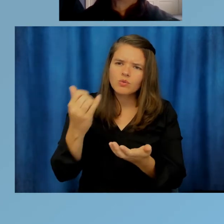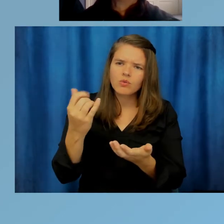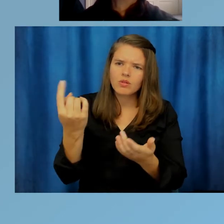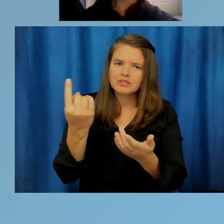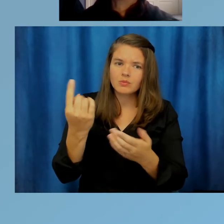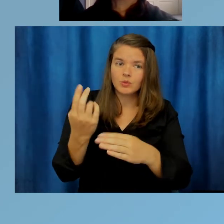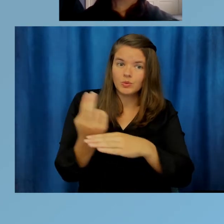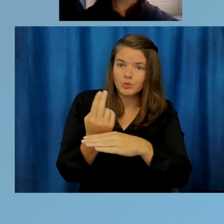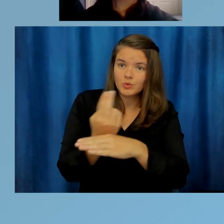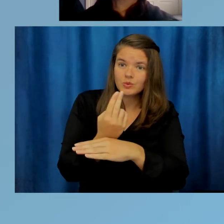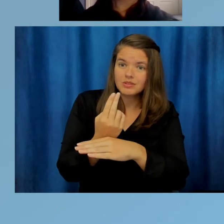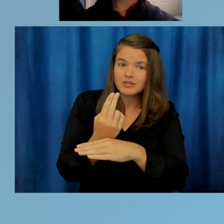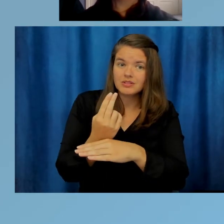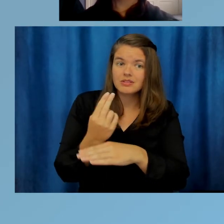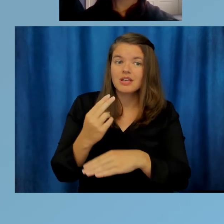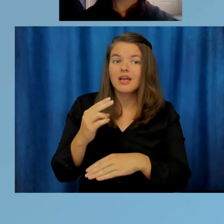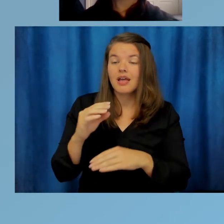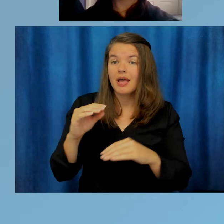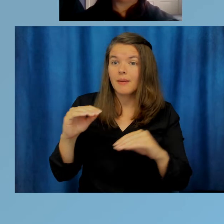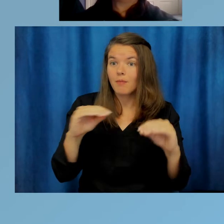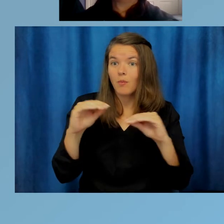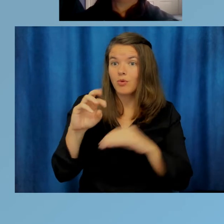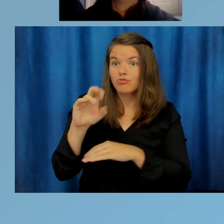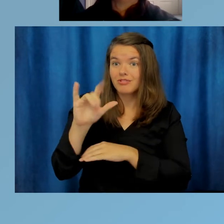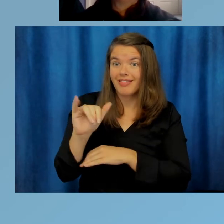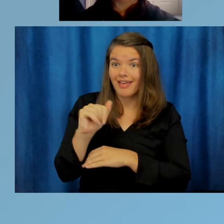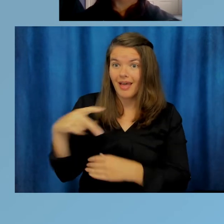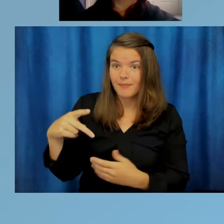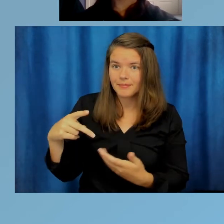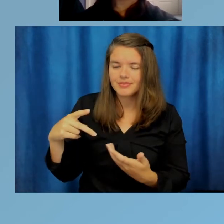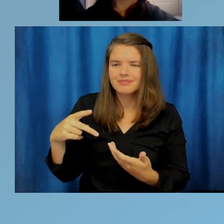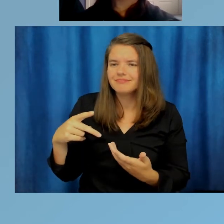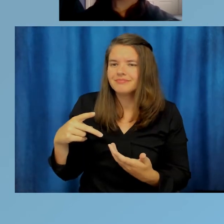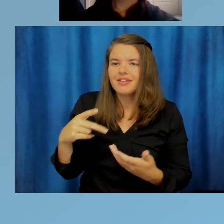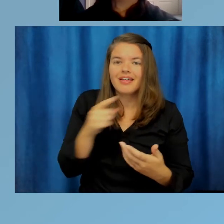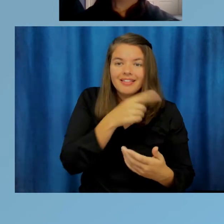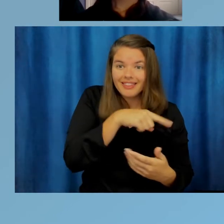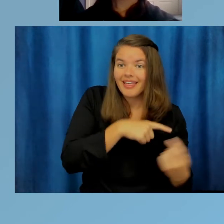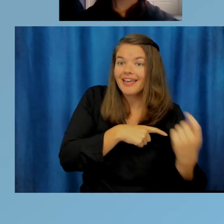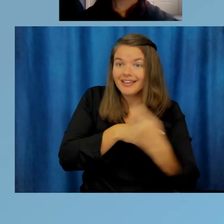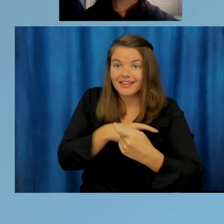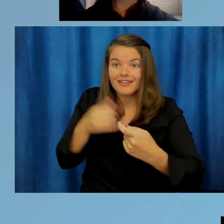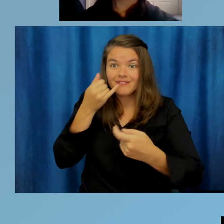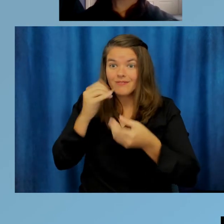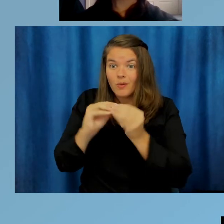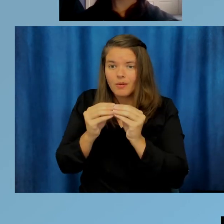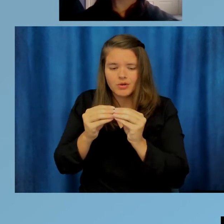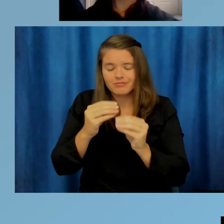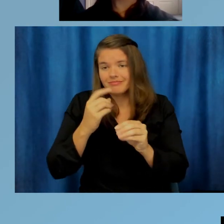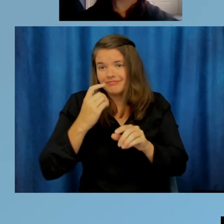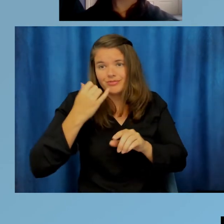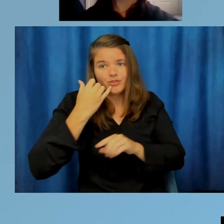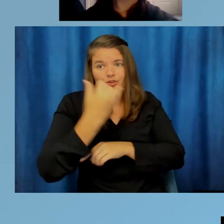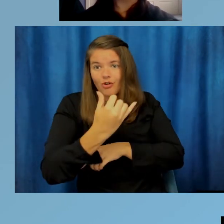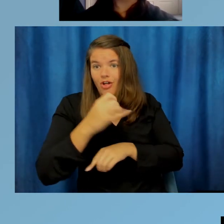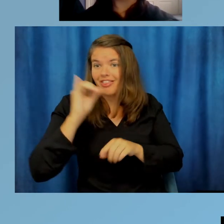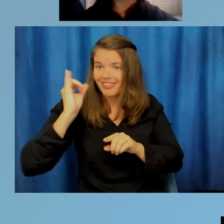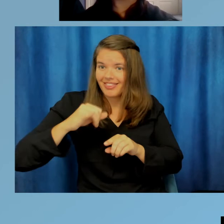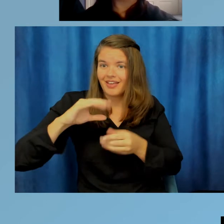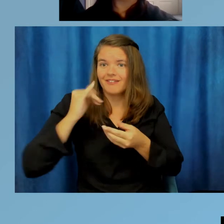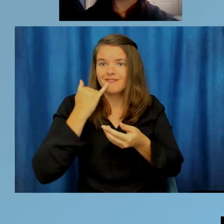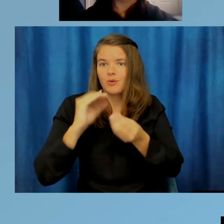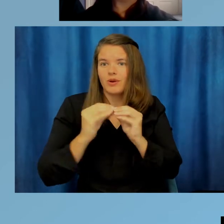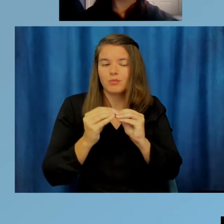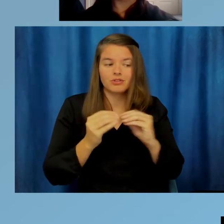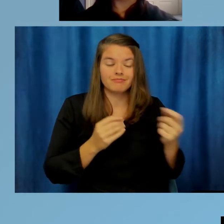So how do you call someone that uses a mobile relay app? You call the number they give you. So there really is nothing to do